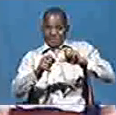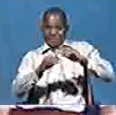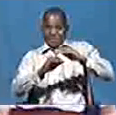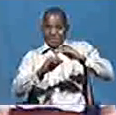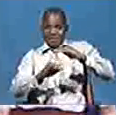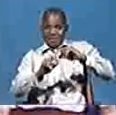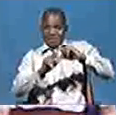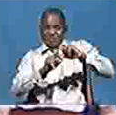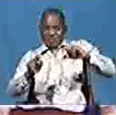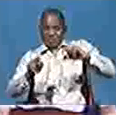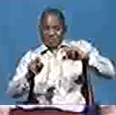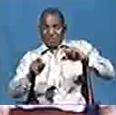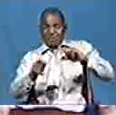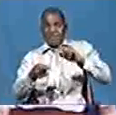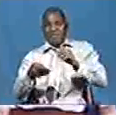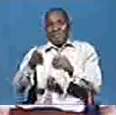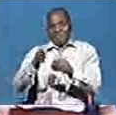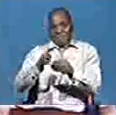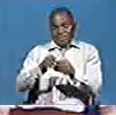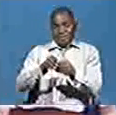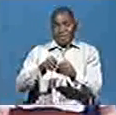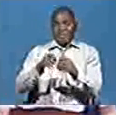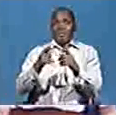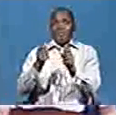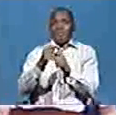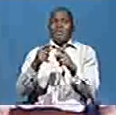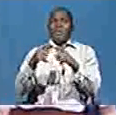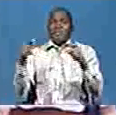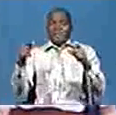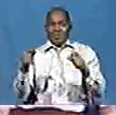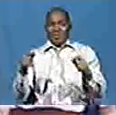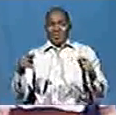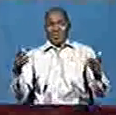My lord, I'm not a registration officer.